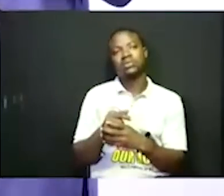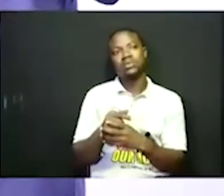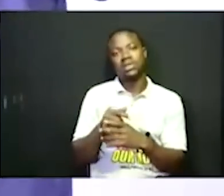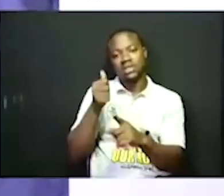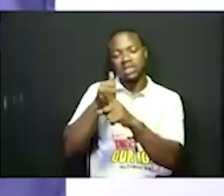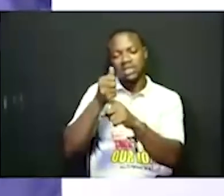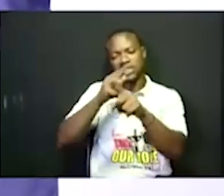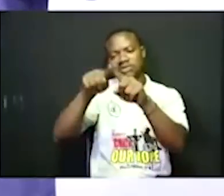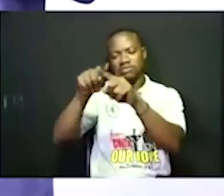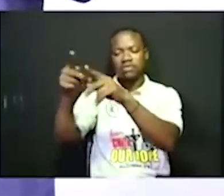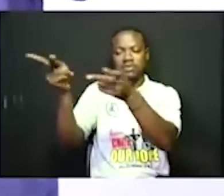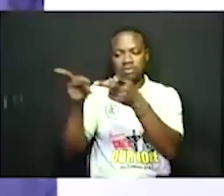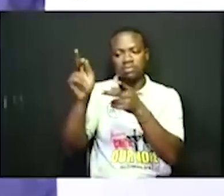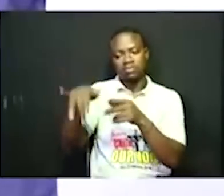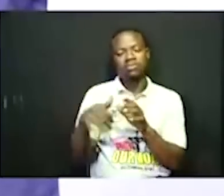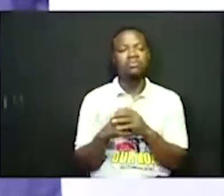high places.